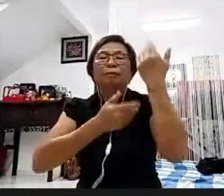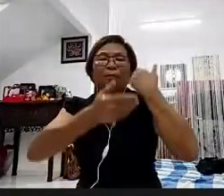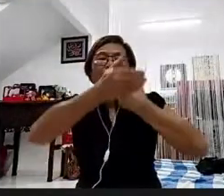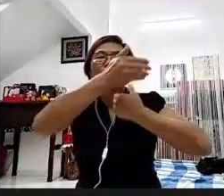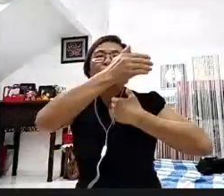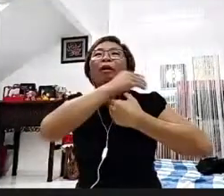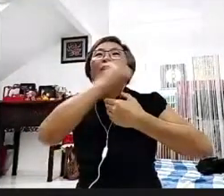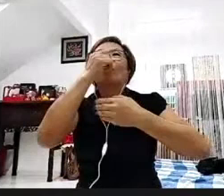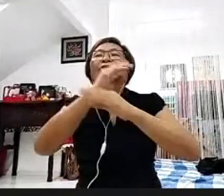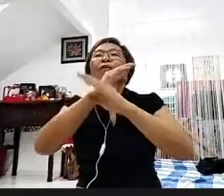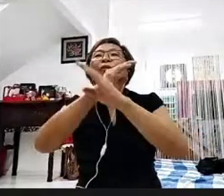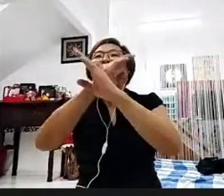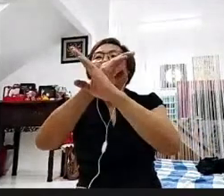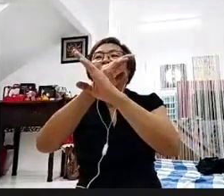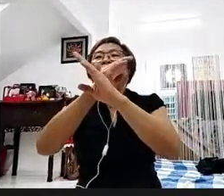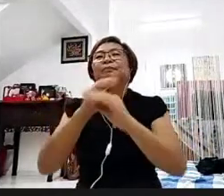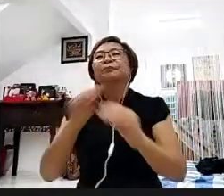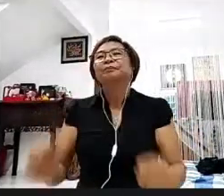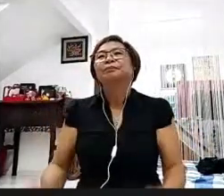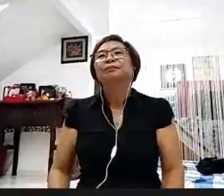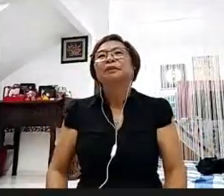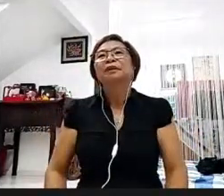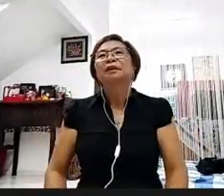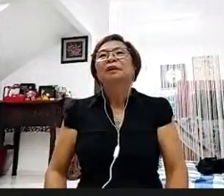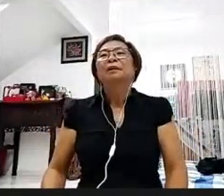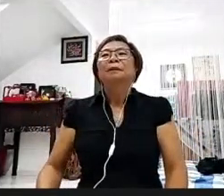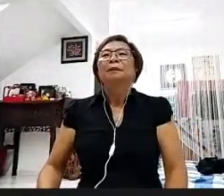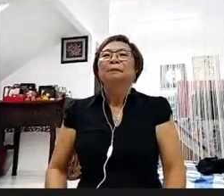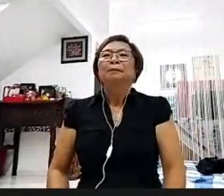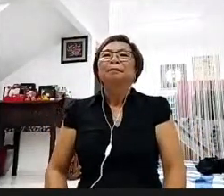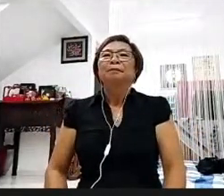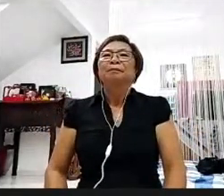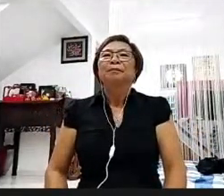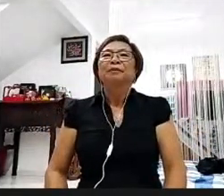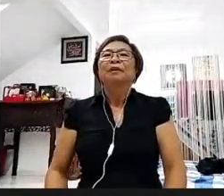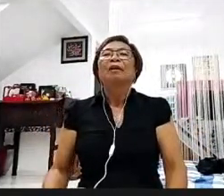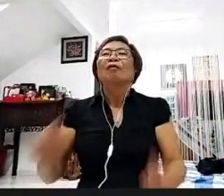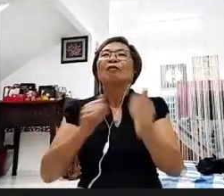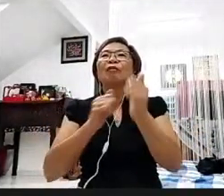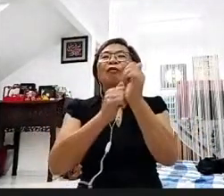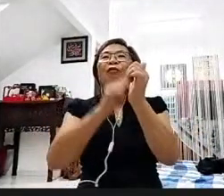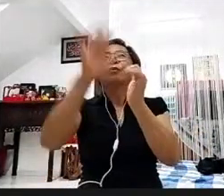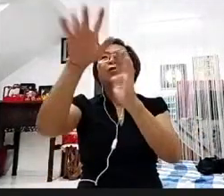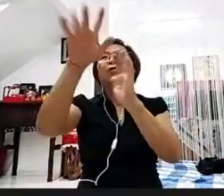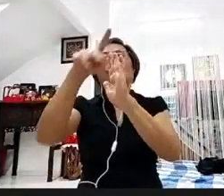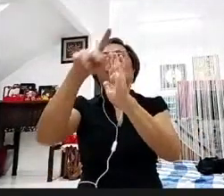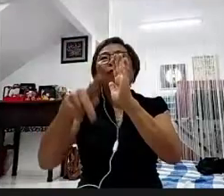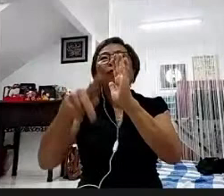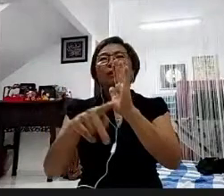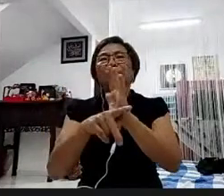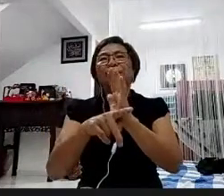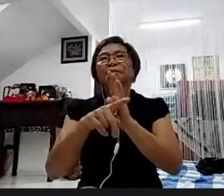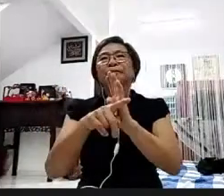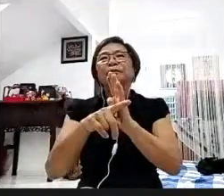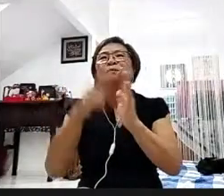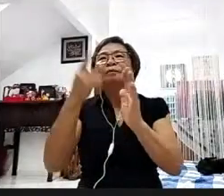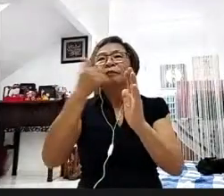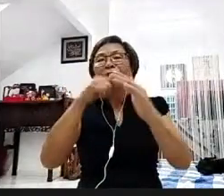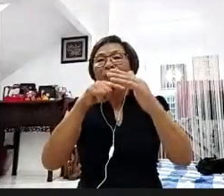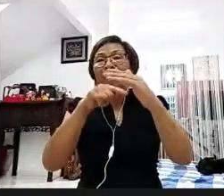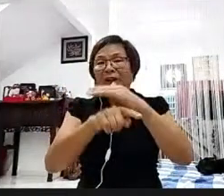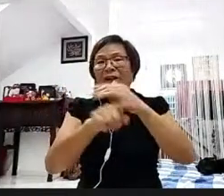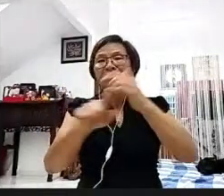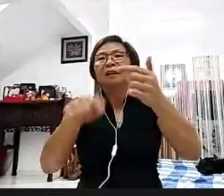Dutiyampi Buddhang saranang gacchami, Dutiyampi Dhammang